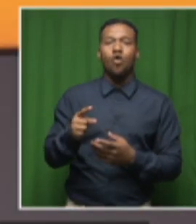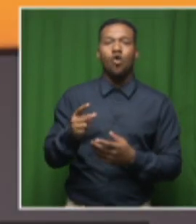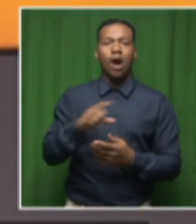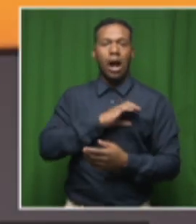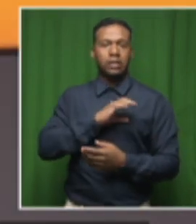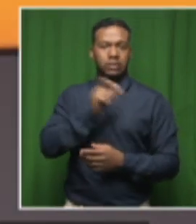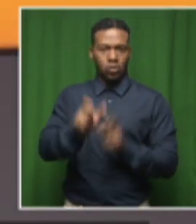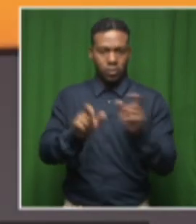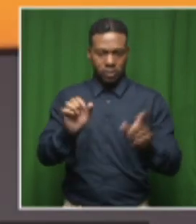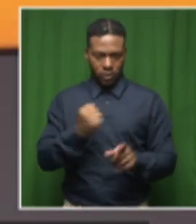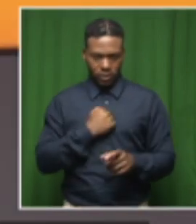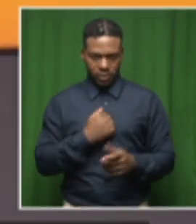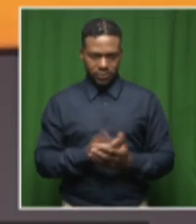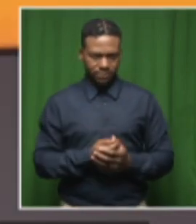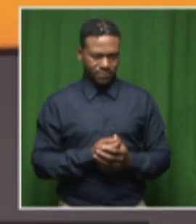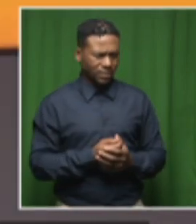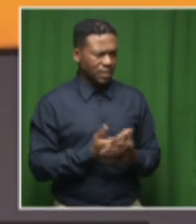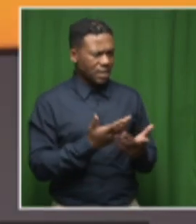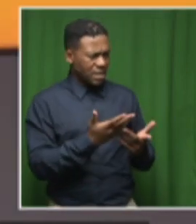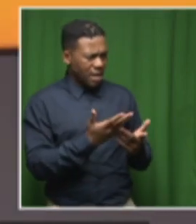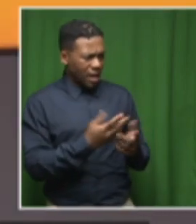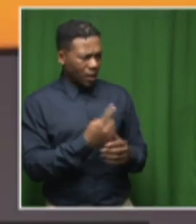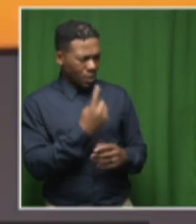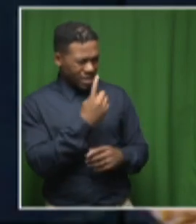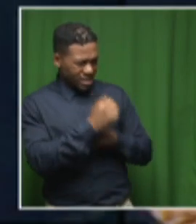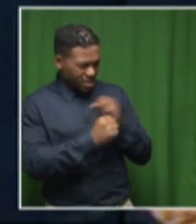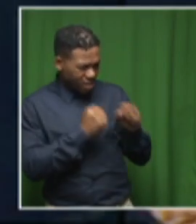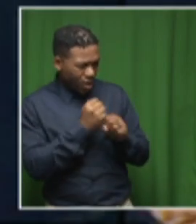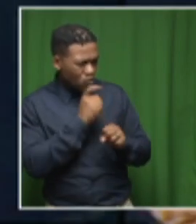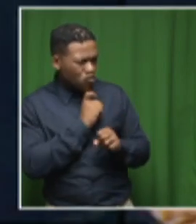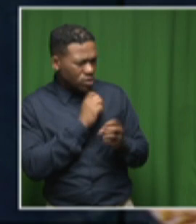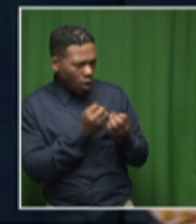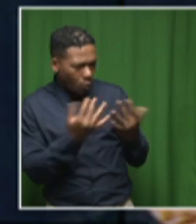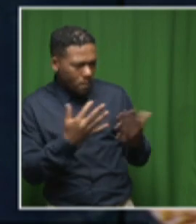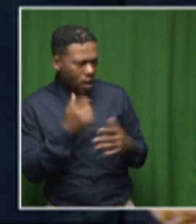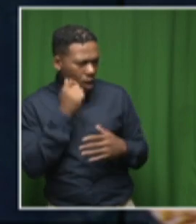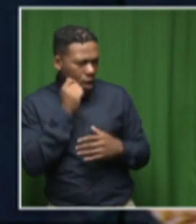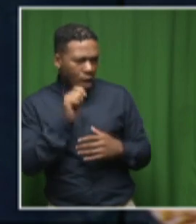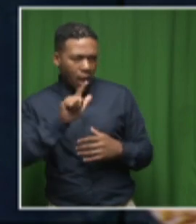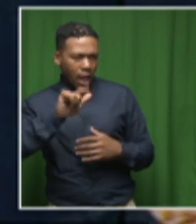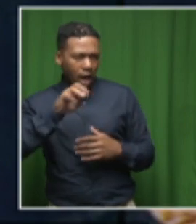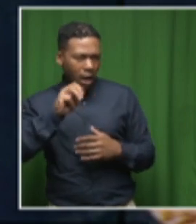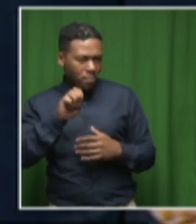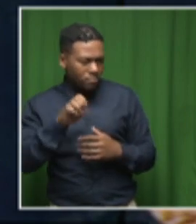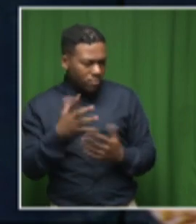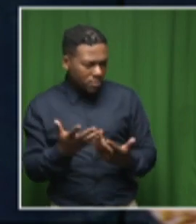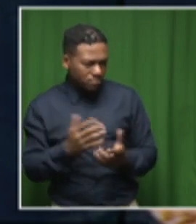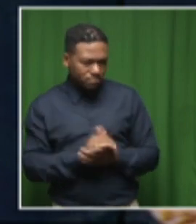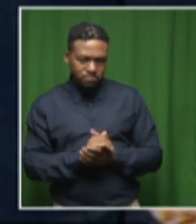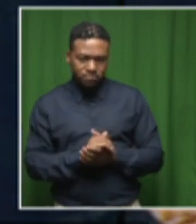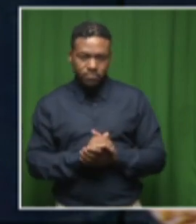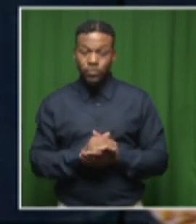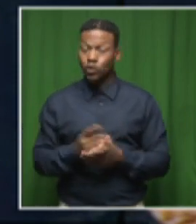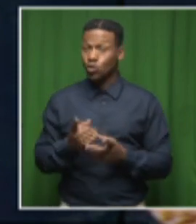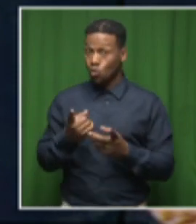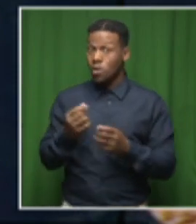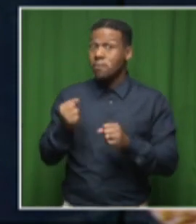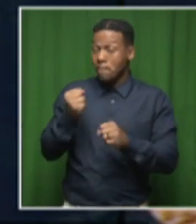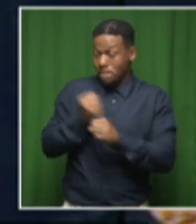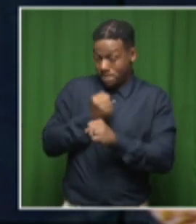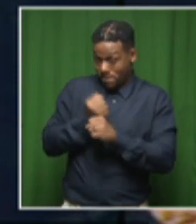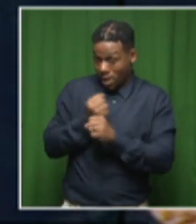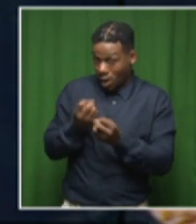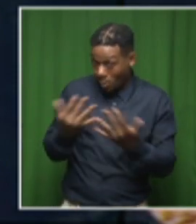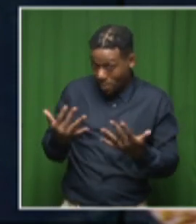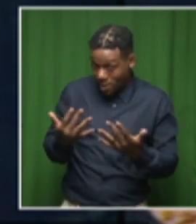and roughly how many limes are used annually? Do you have an idea? So I can tell you how much we've produced so far now. Yes. So there's over